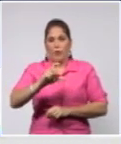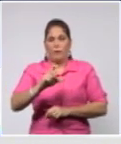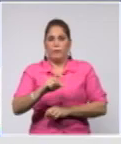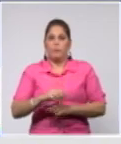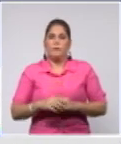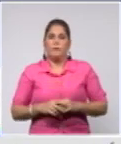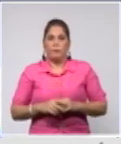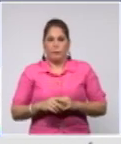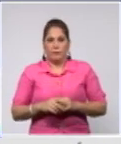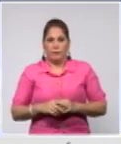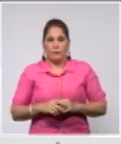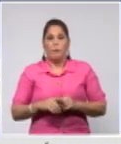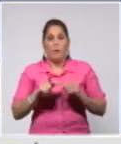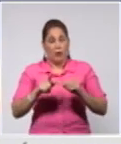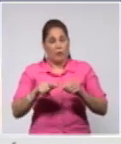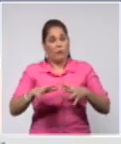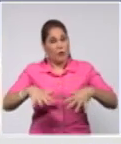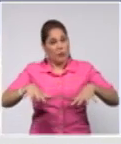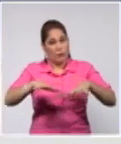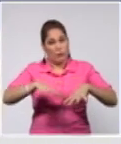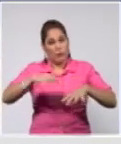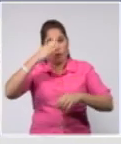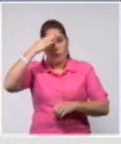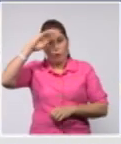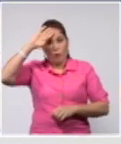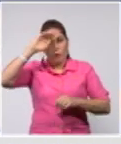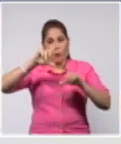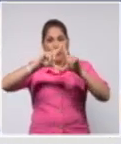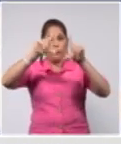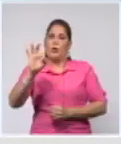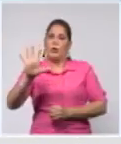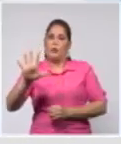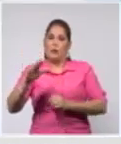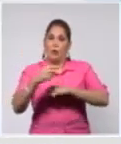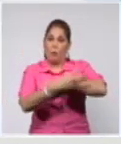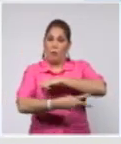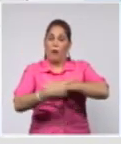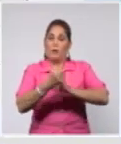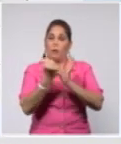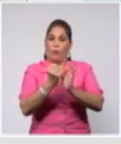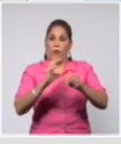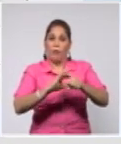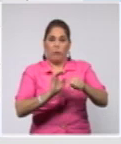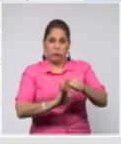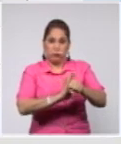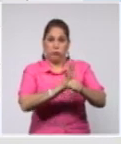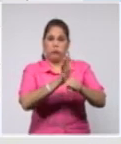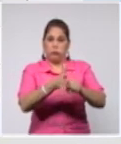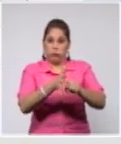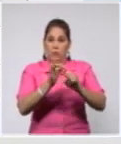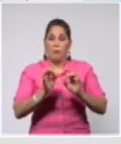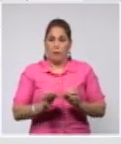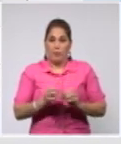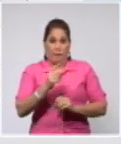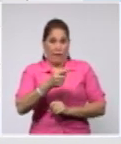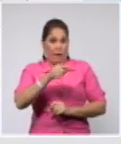yesterday, COVID-19 continues to be present in the same 185 countries.